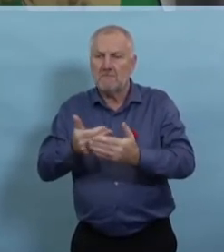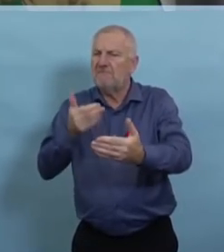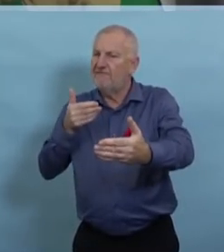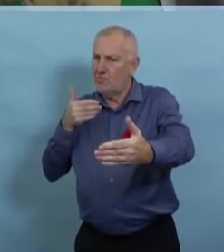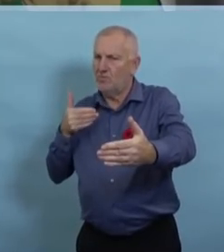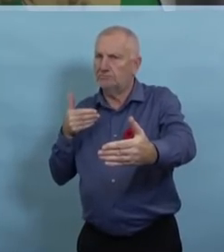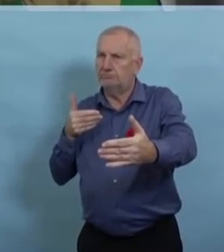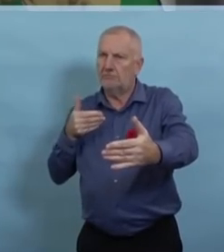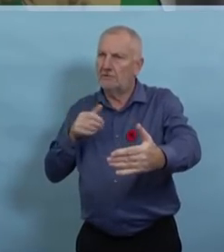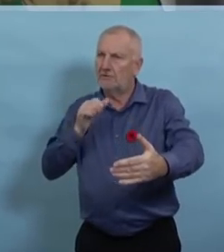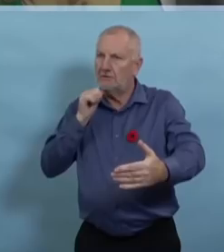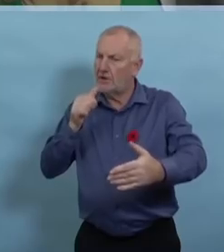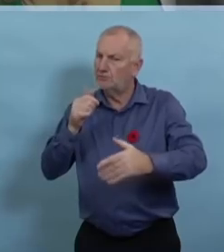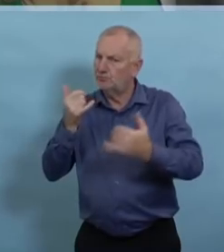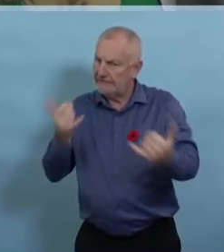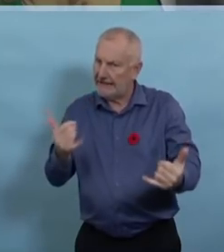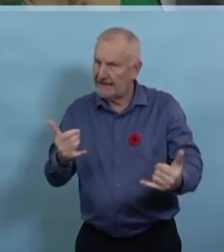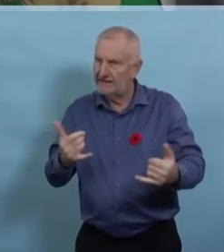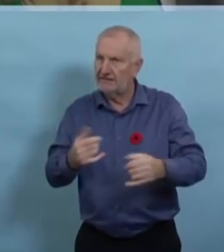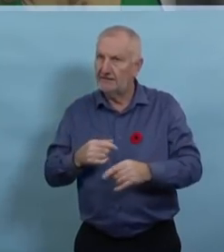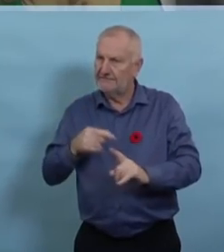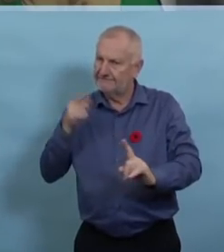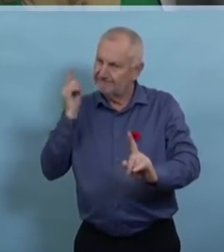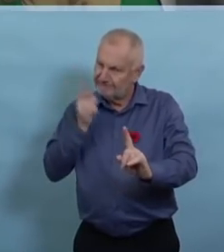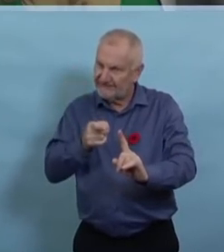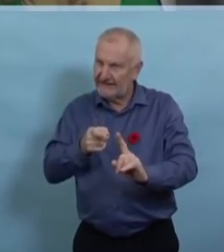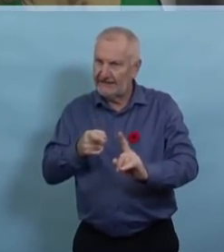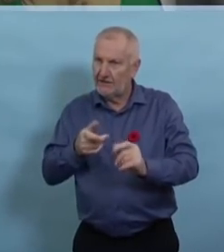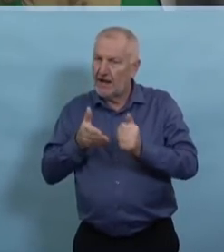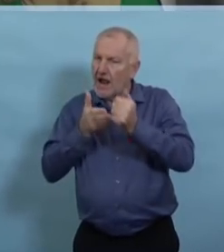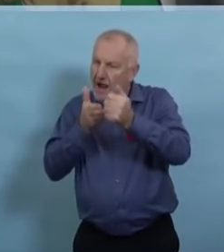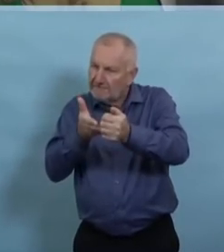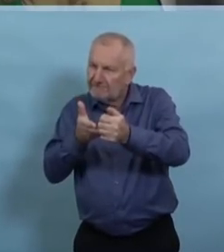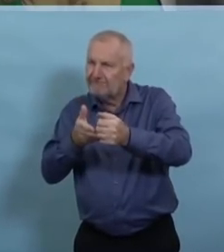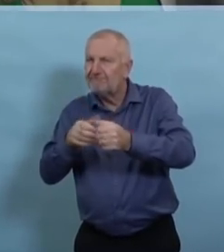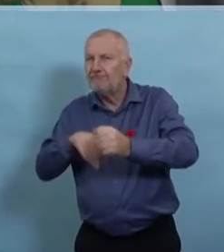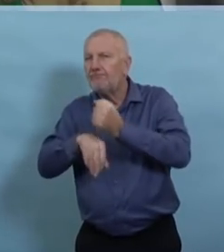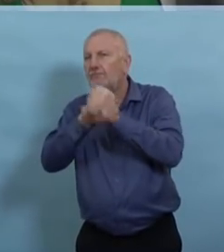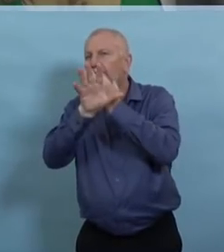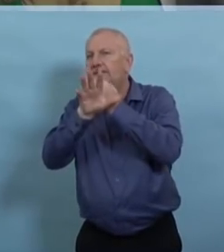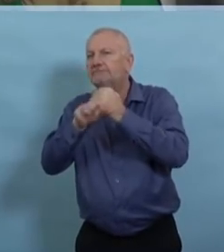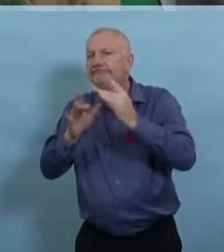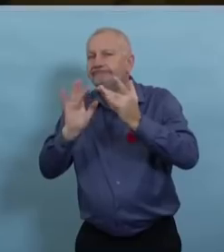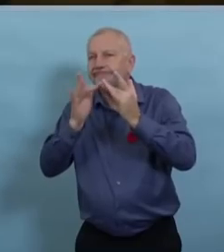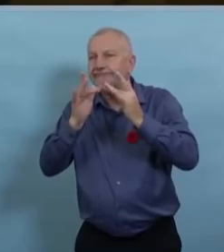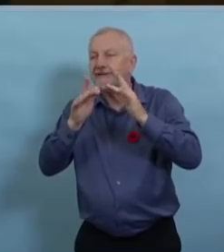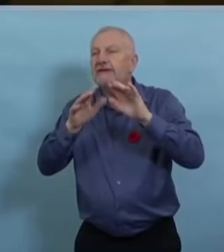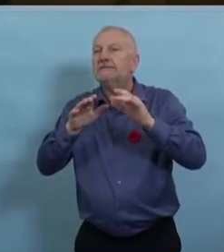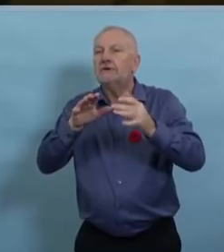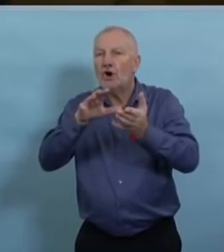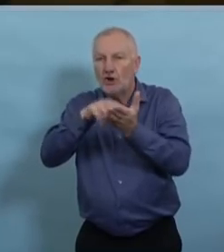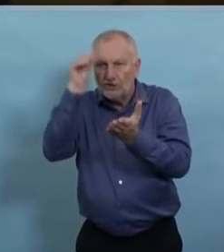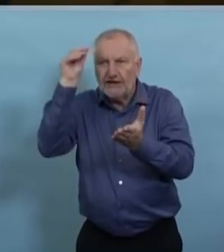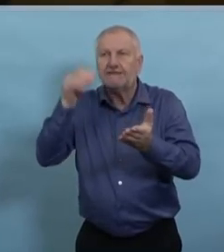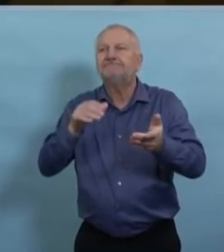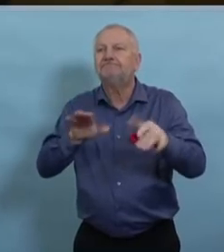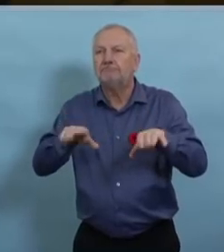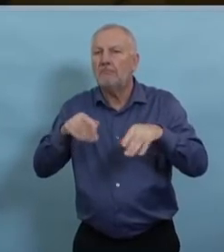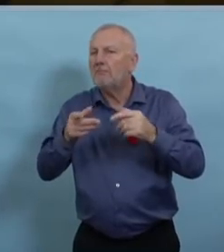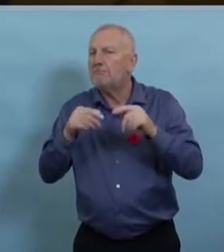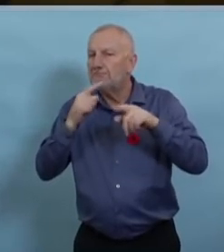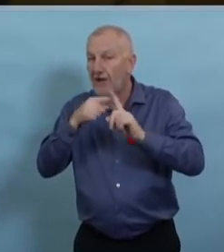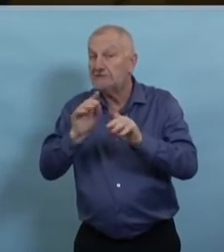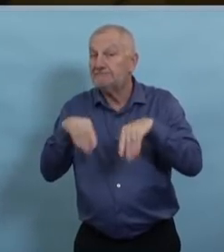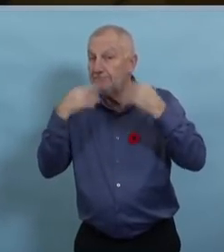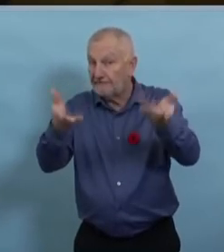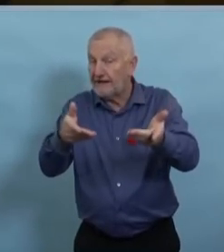those students who are at the remote learning, and then also, of course, helping the teachers who are at as well. From the Winnipeg Free